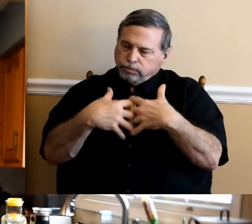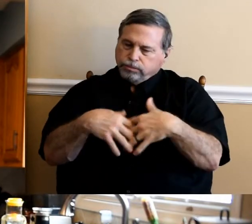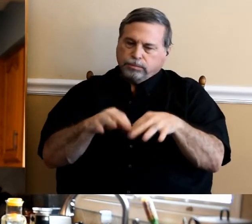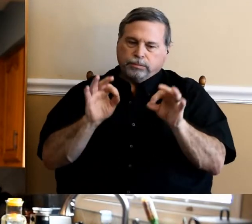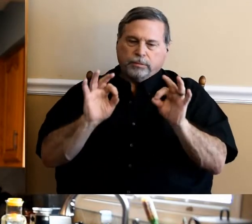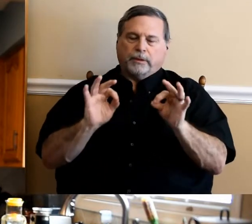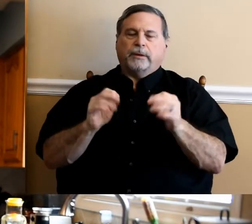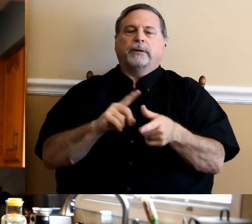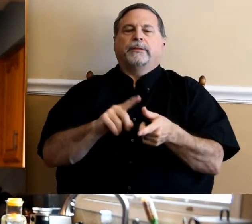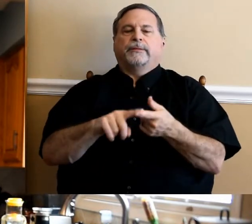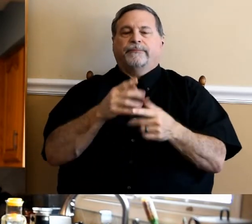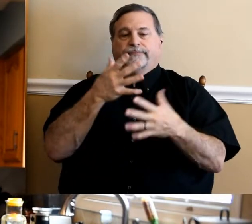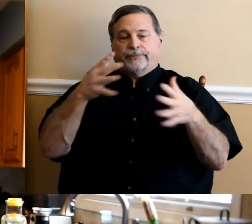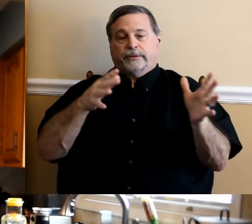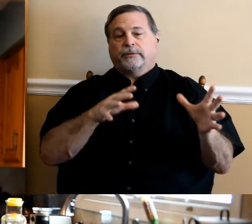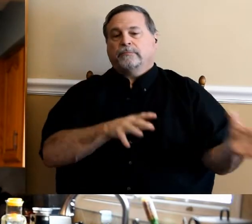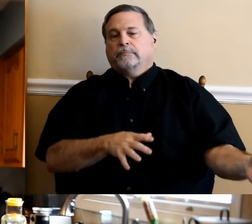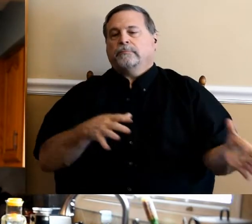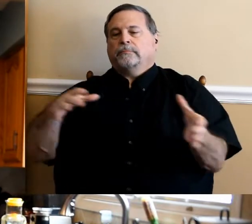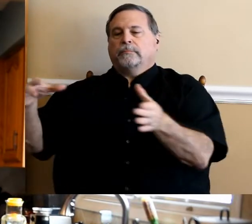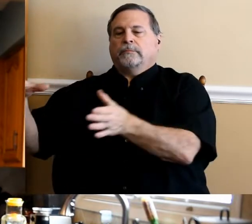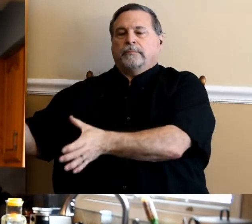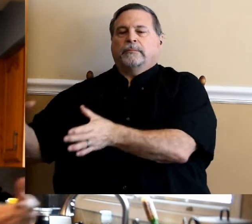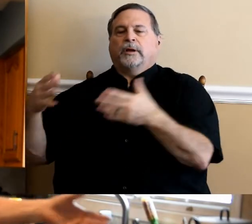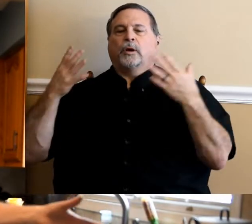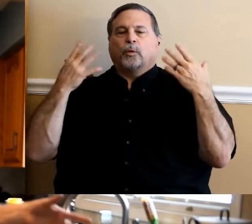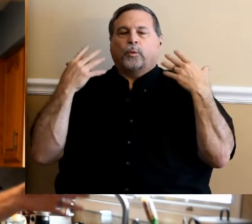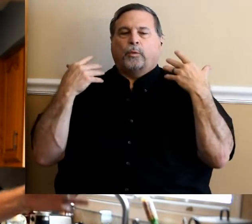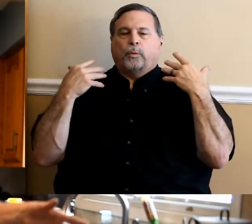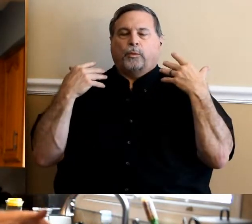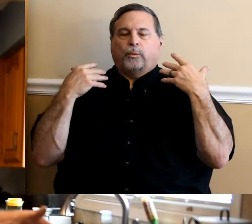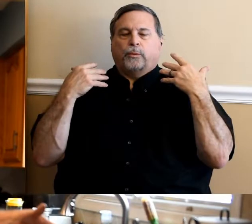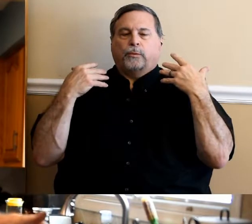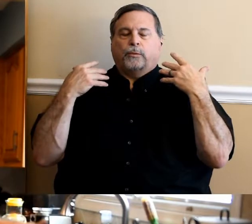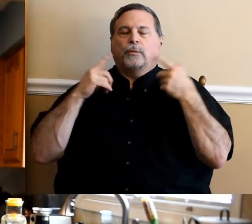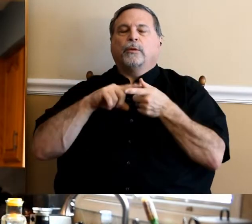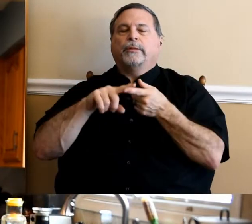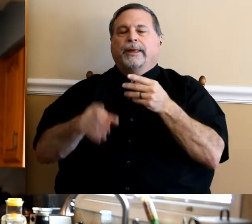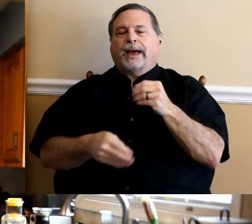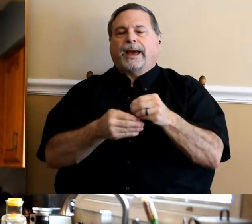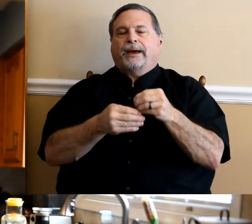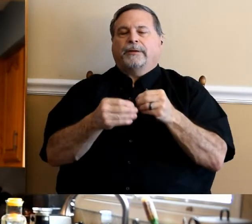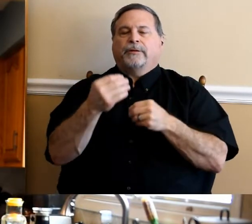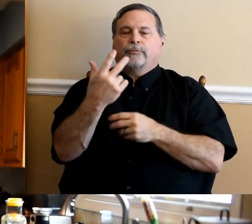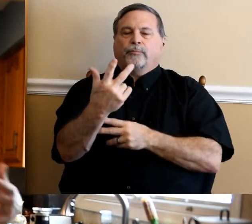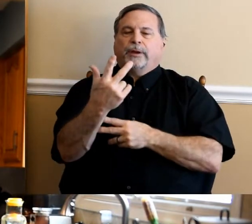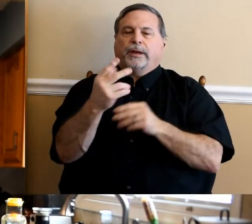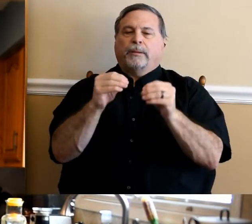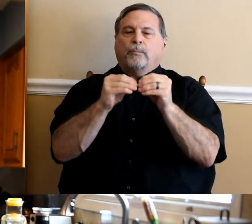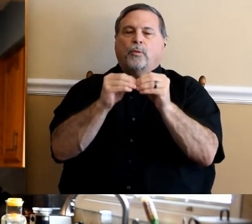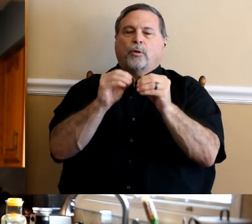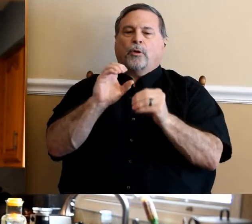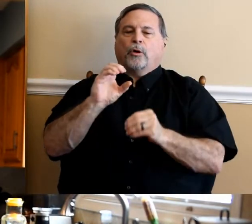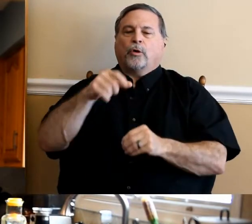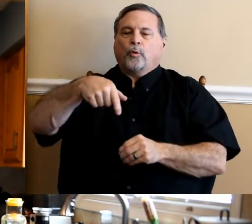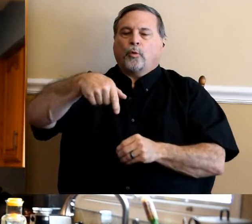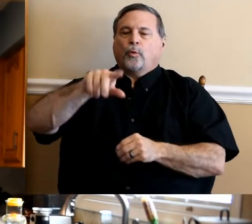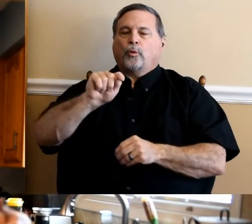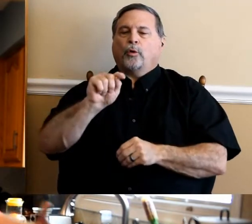things married together. Now once you've done that, you're going to set it aside, let it cool, and then you're going to add about 3